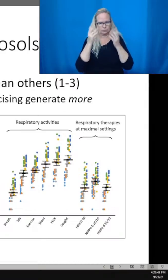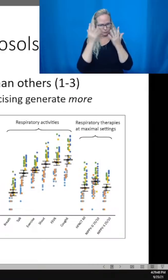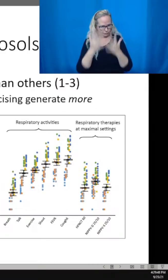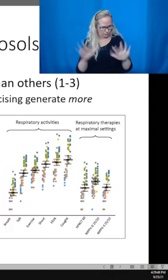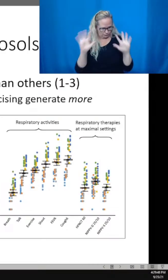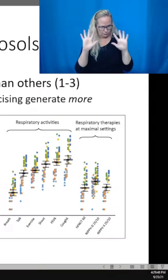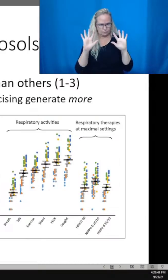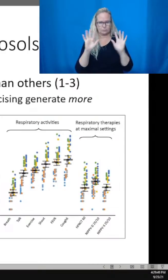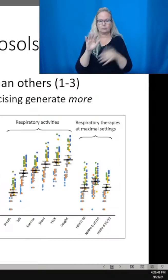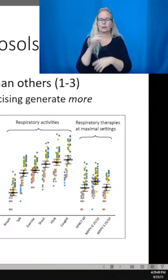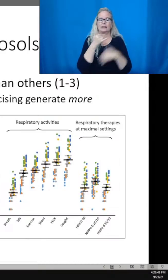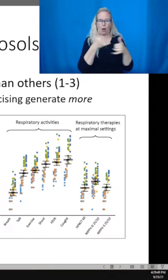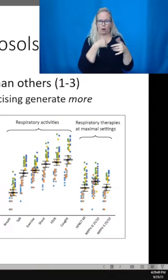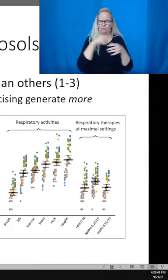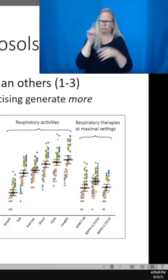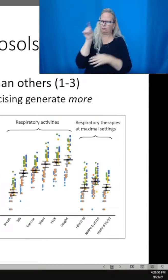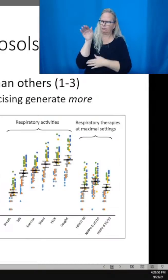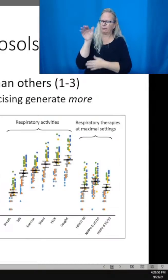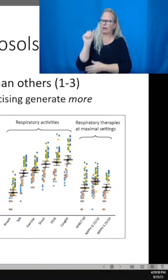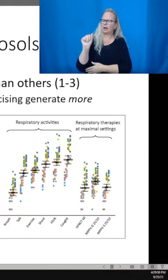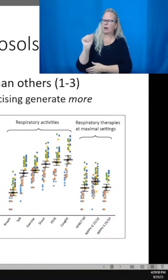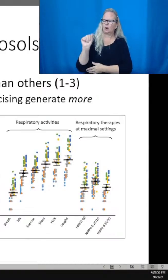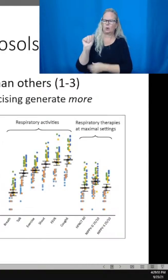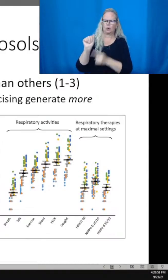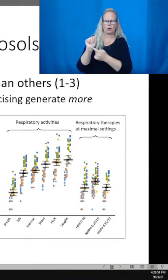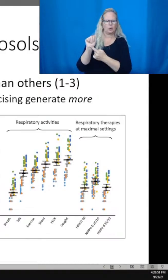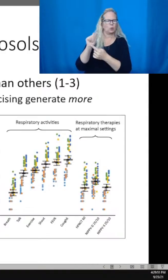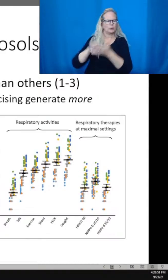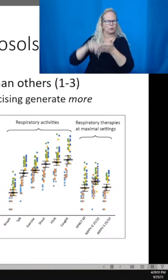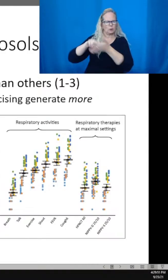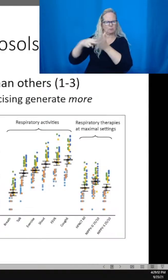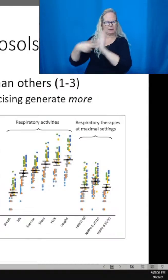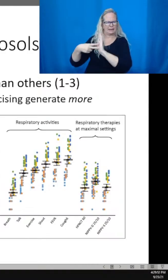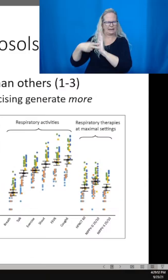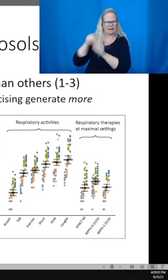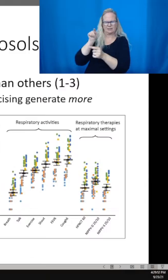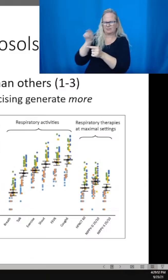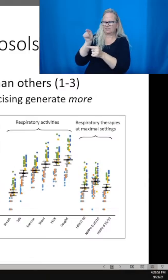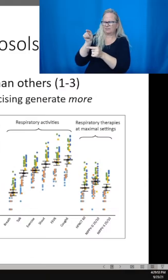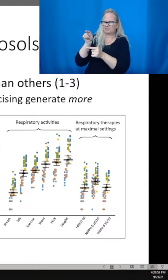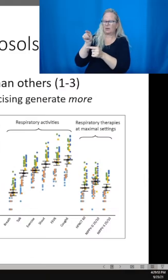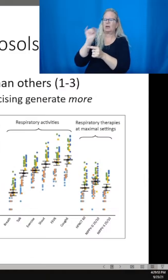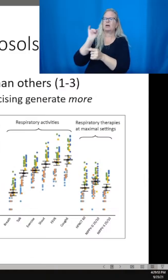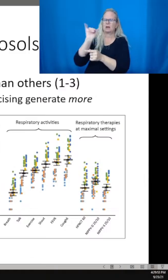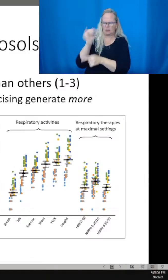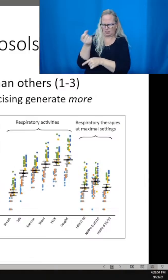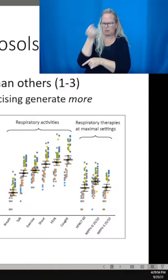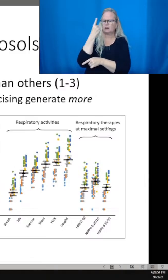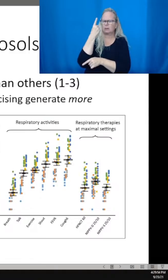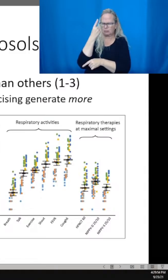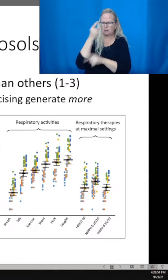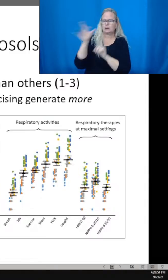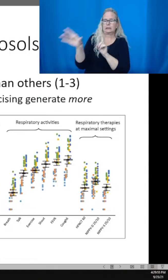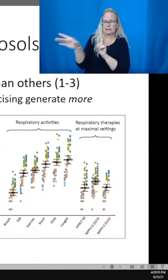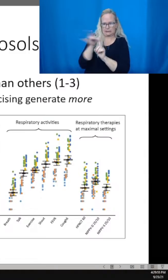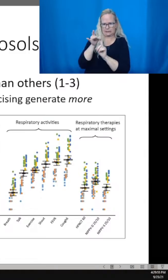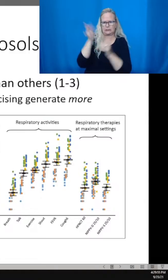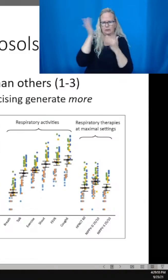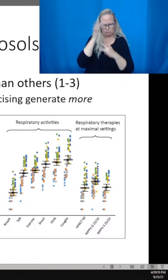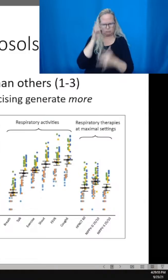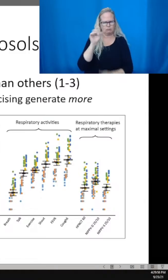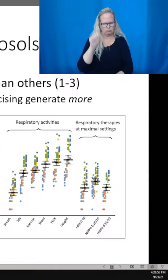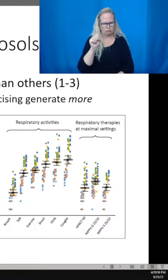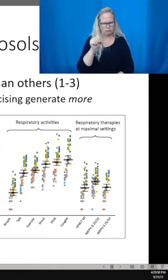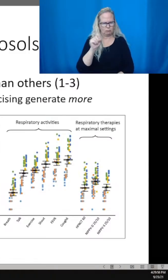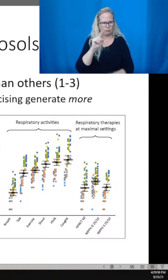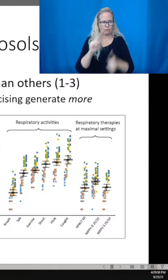we have to ask is, do people actually generate these aerosols? And the resounding answer is yes. And in fact, we produce a lot of them. But